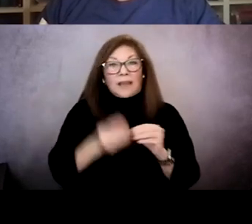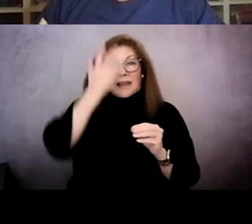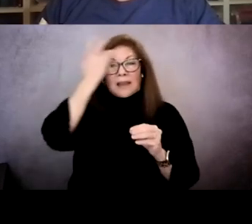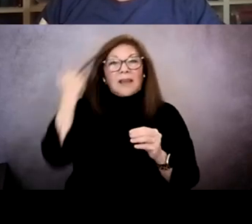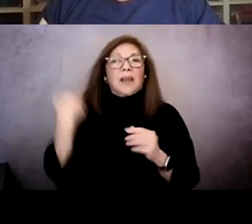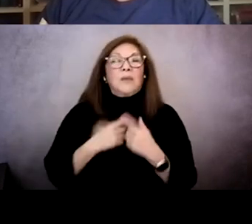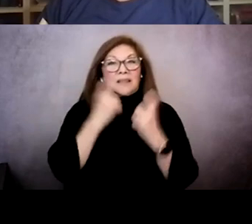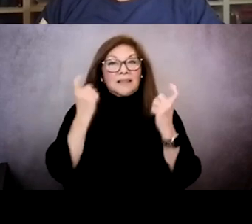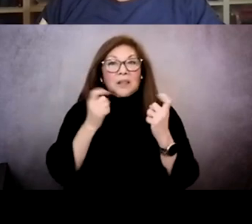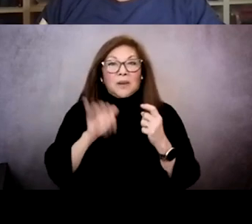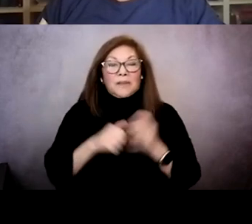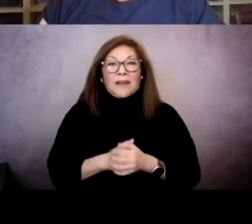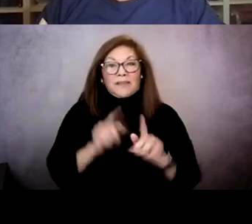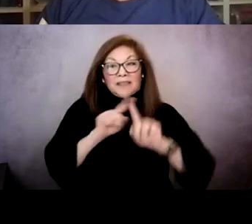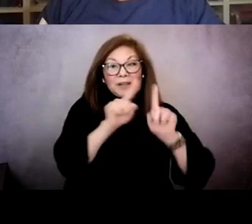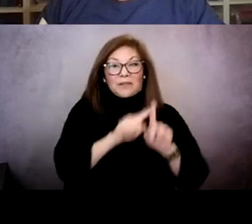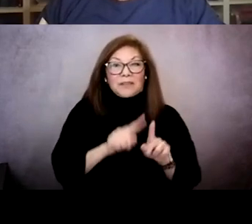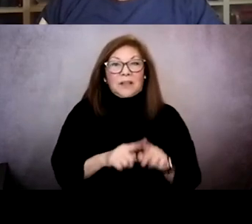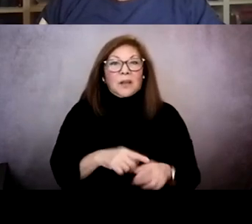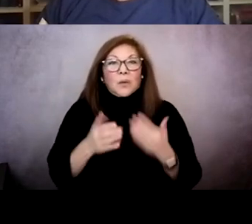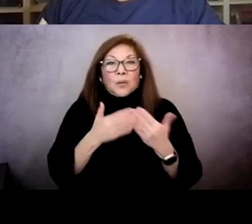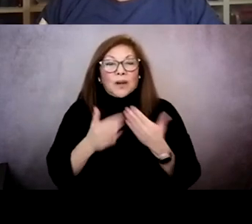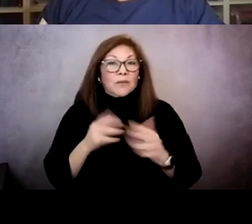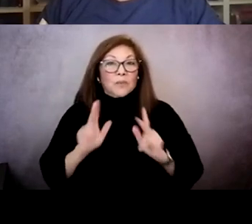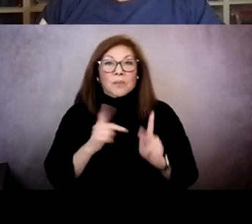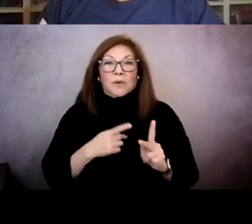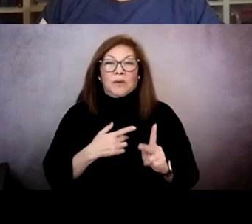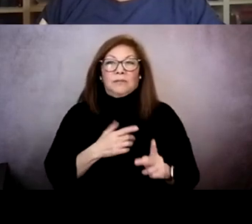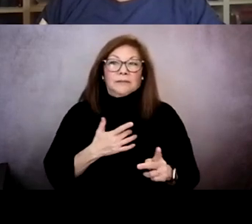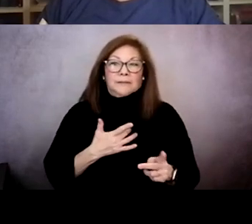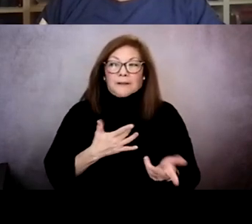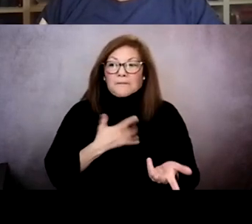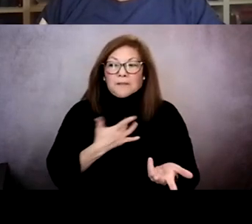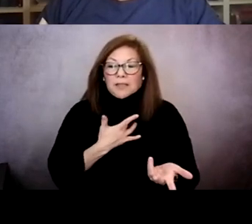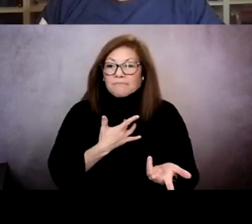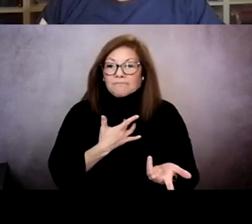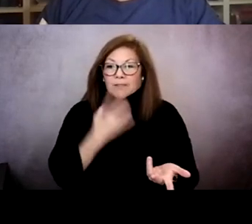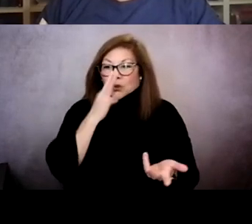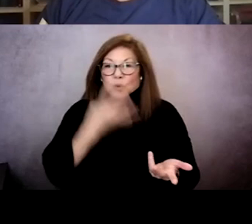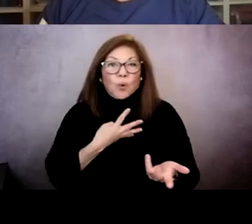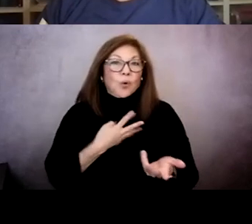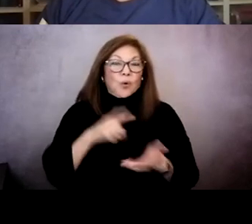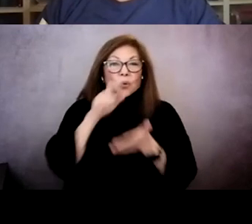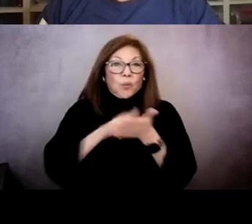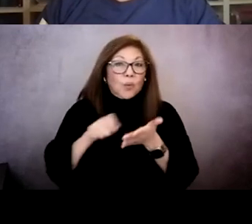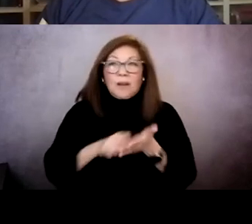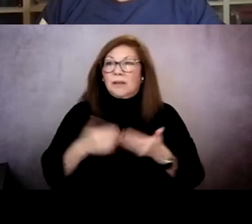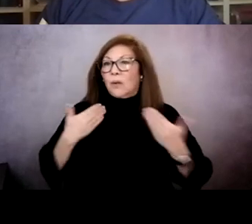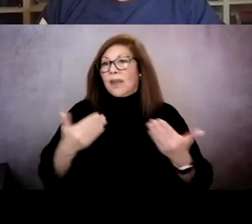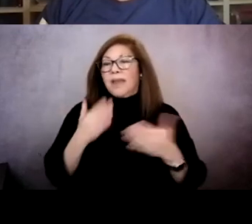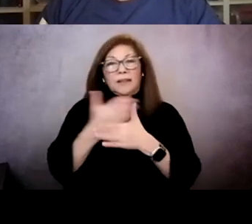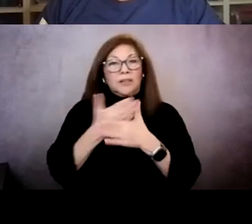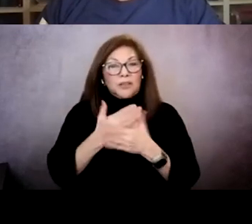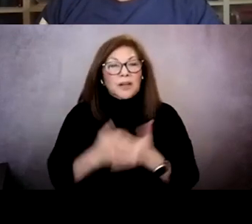celebrate that. And so I always say, whenever people feel not heard or not seen or not written about, like, share it so that